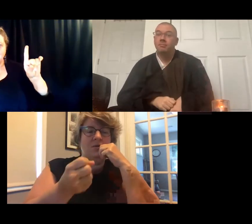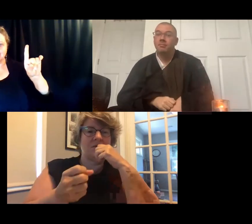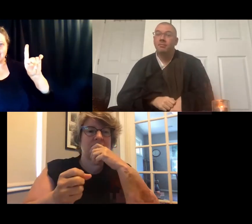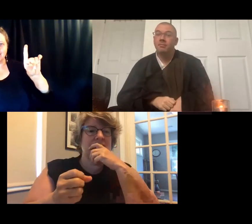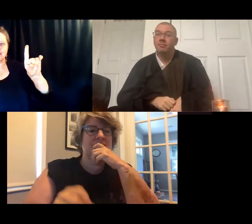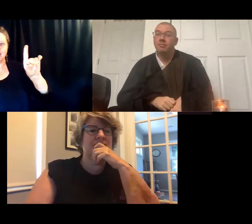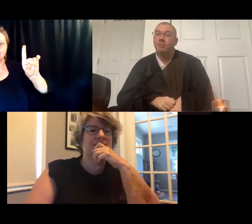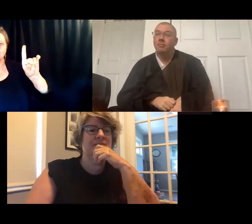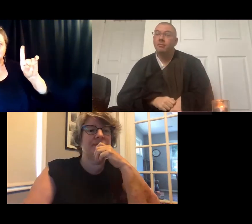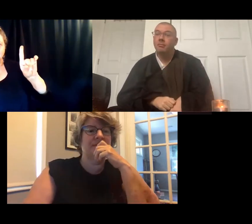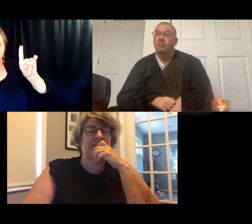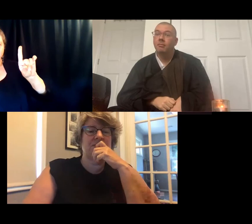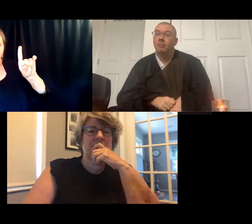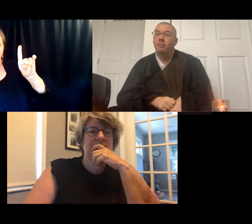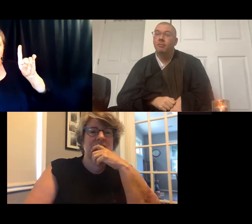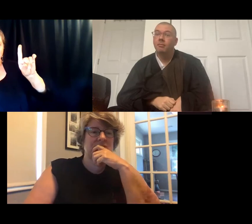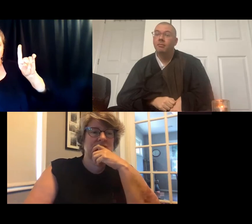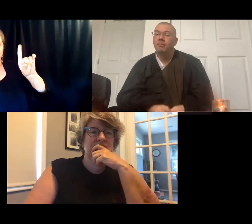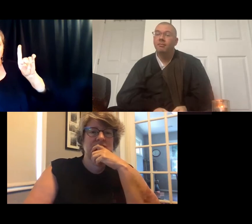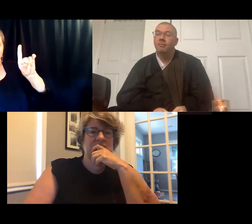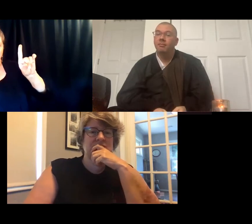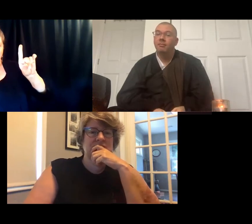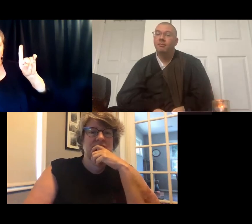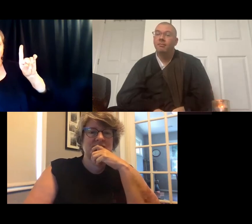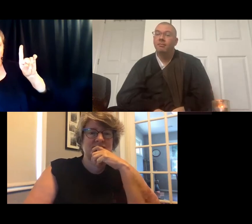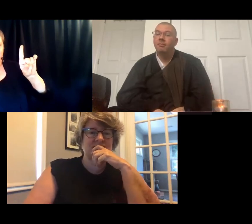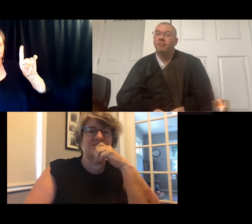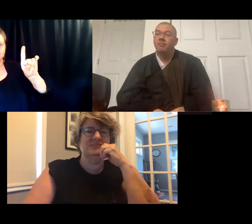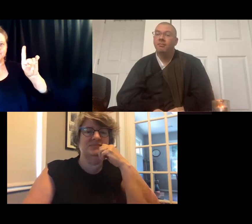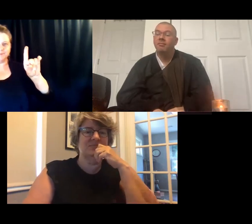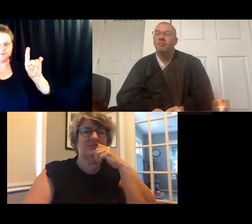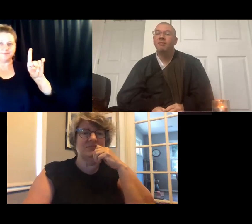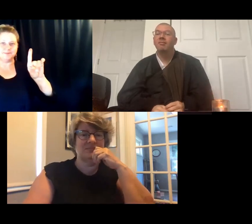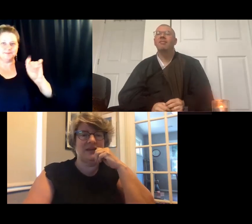how has ASL influenced Zen expression?